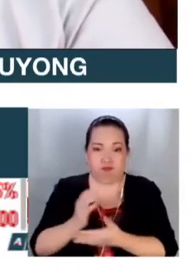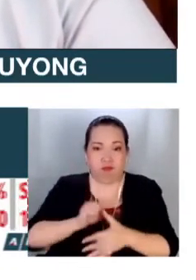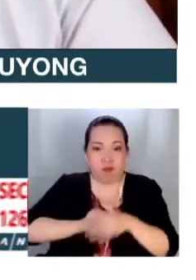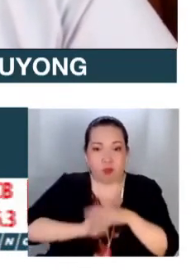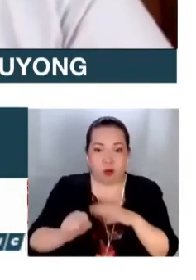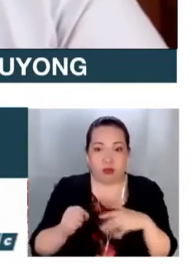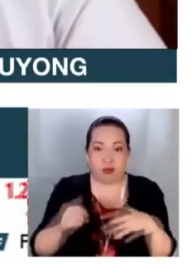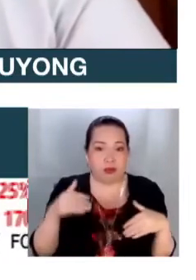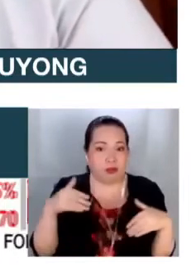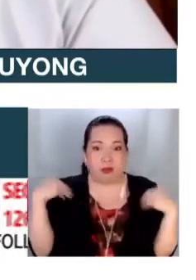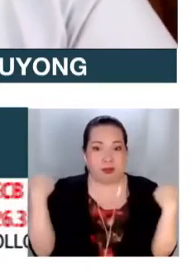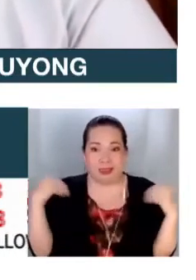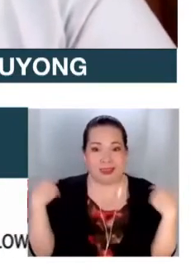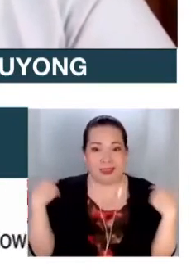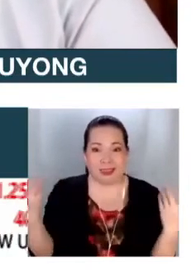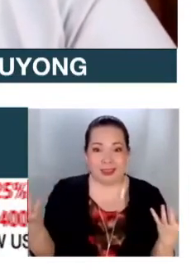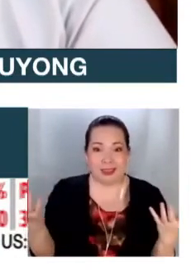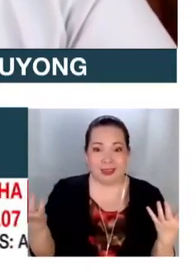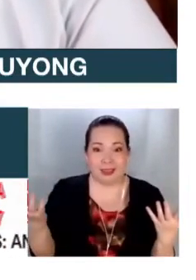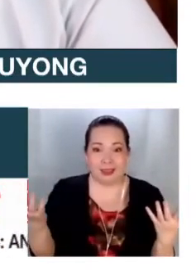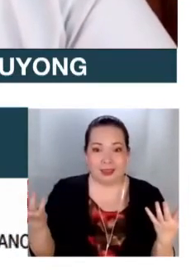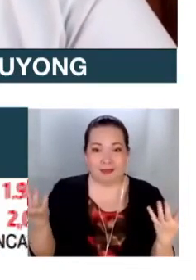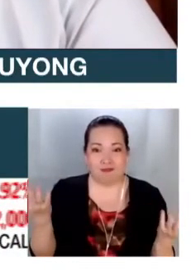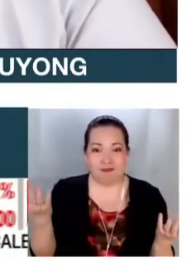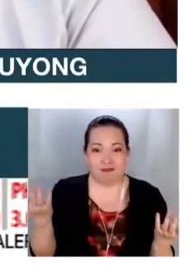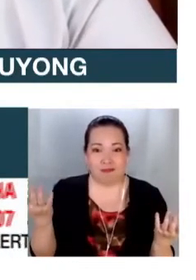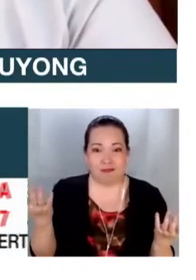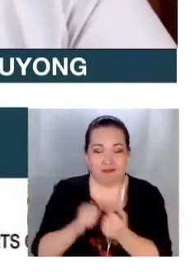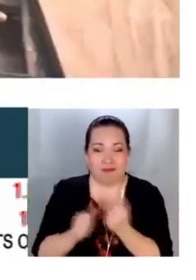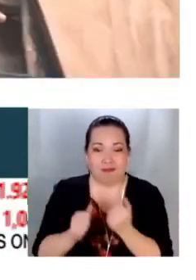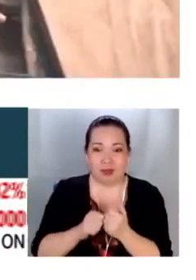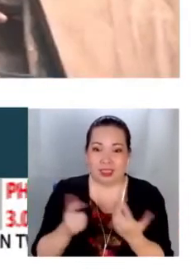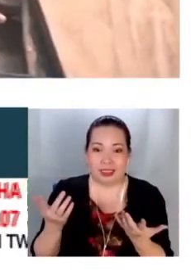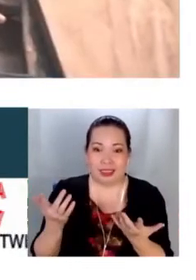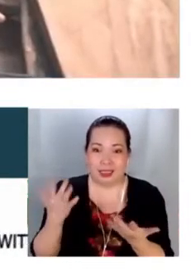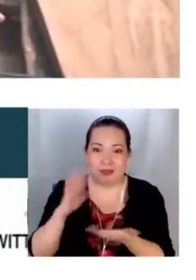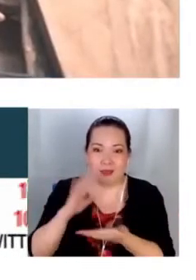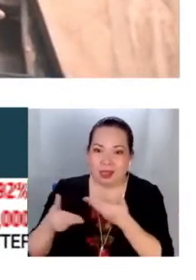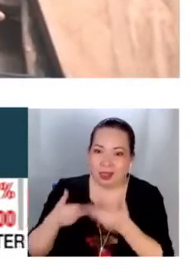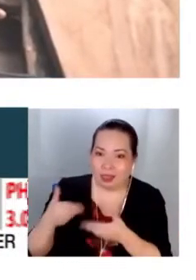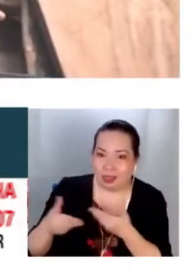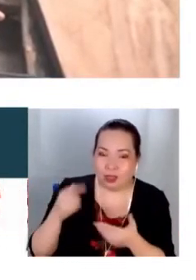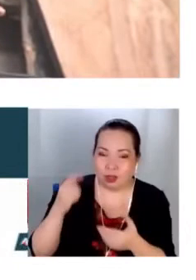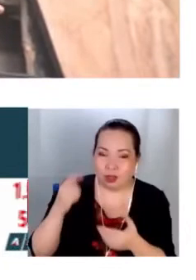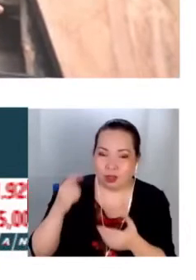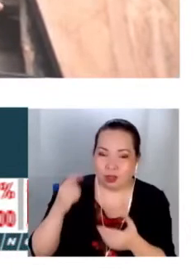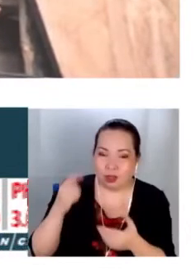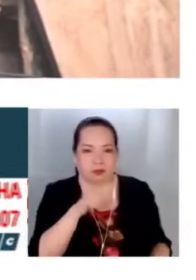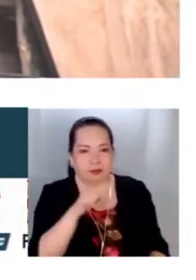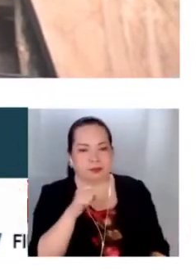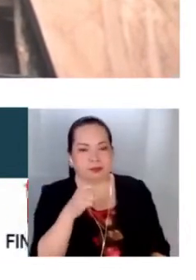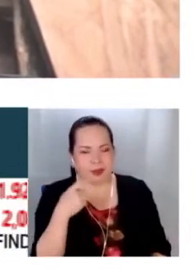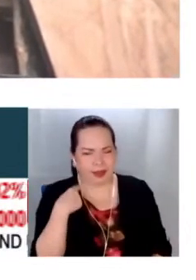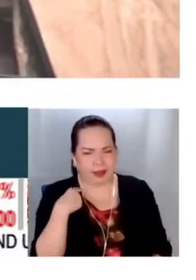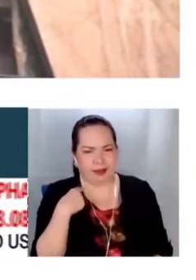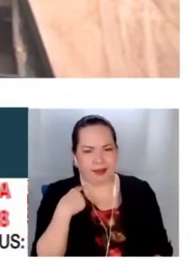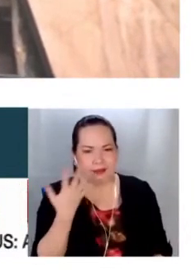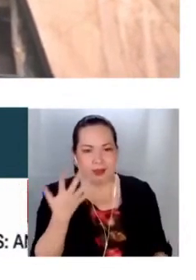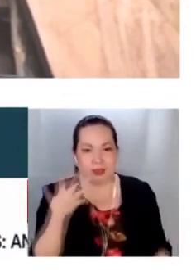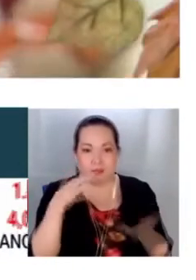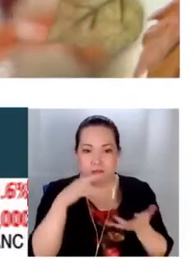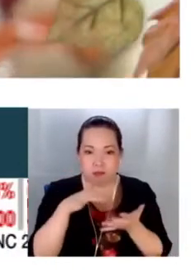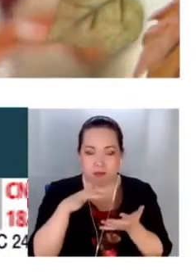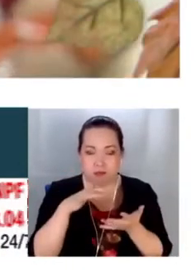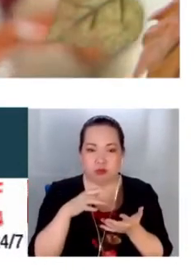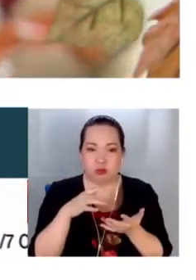against. Yes, there was a study made by the UP, by Professor Perrin